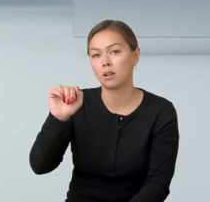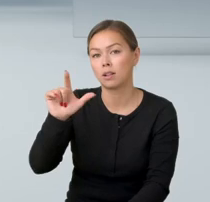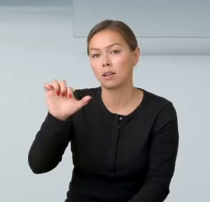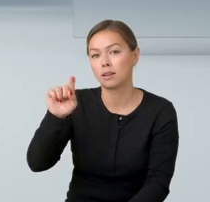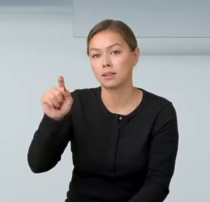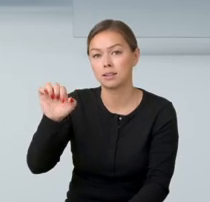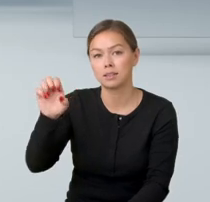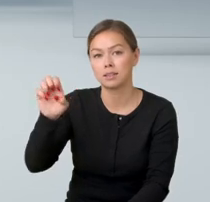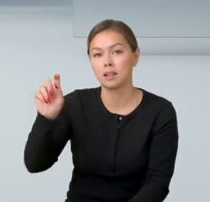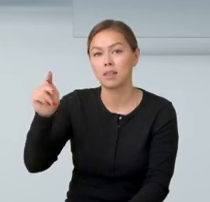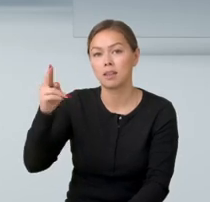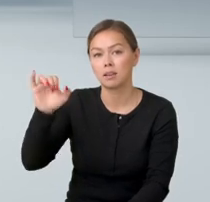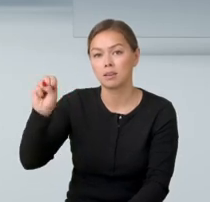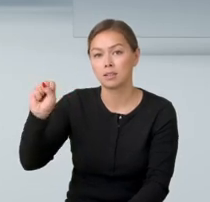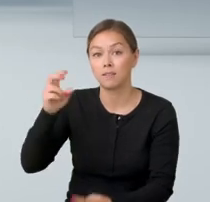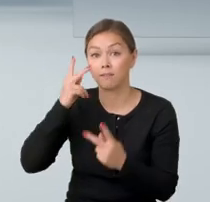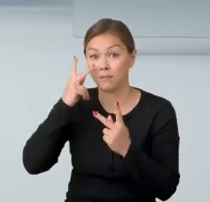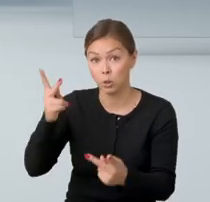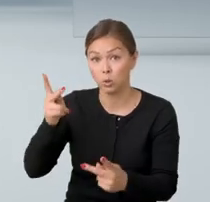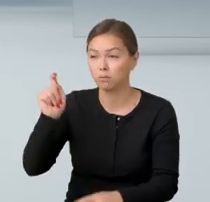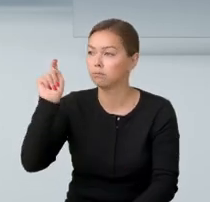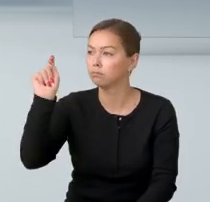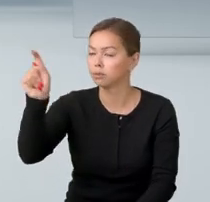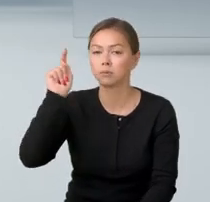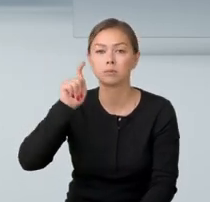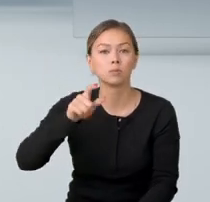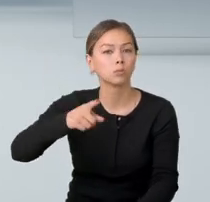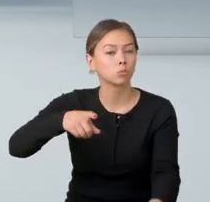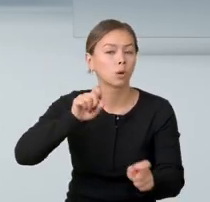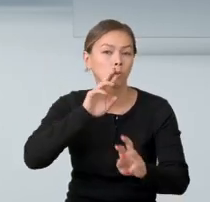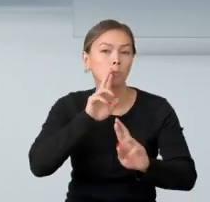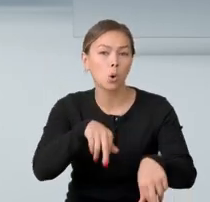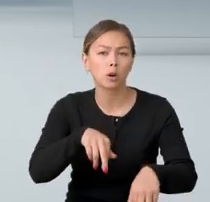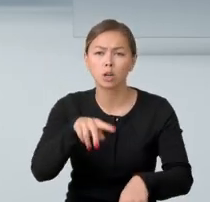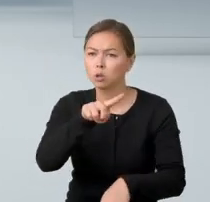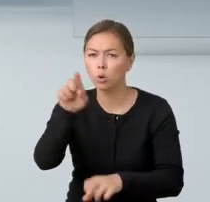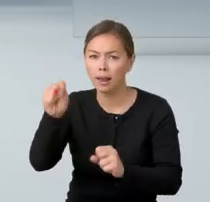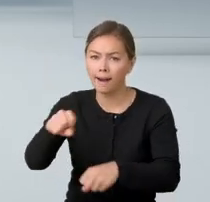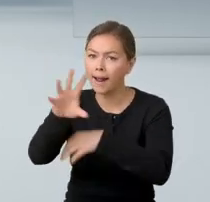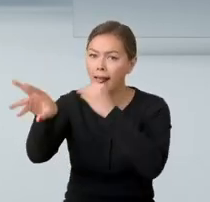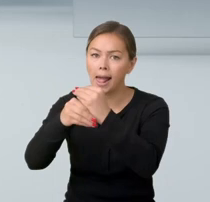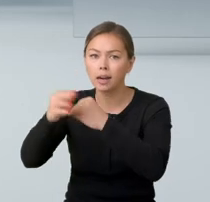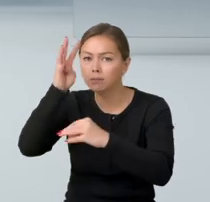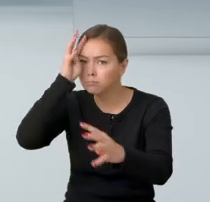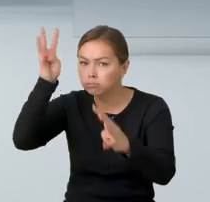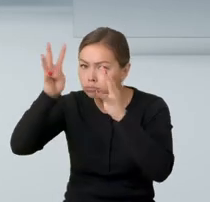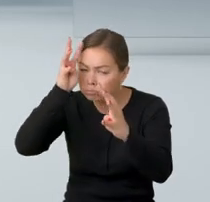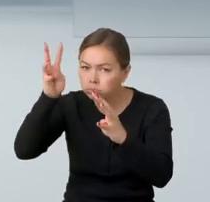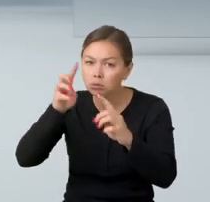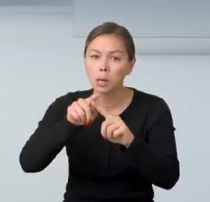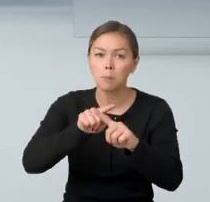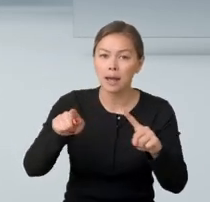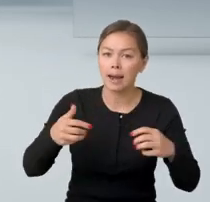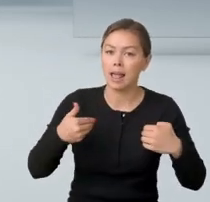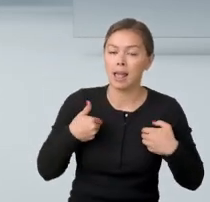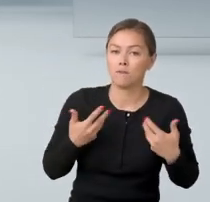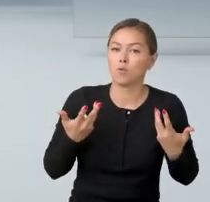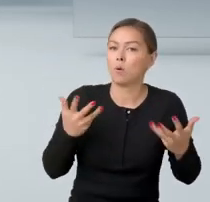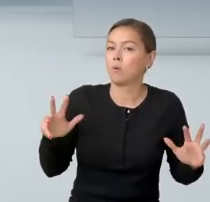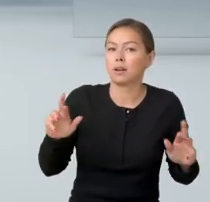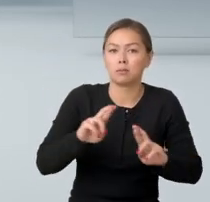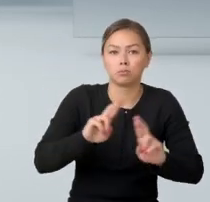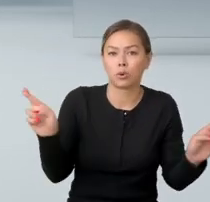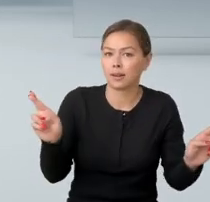click to visualize this view in a quick report of course that I can customize as I want but it's good to know that we have